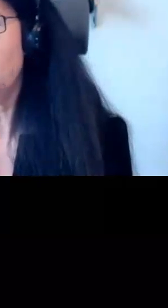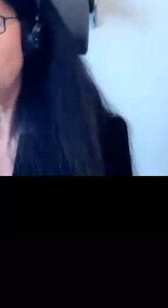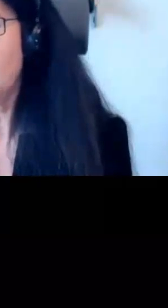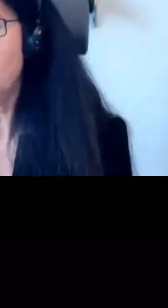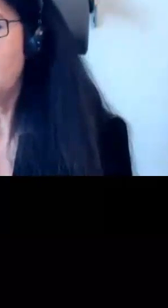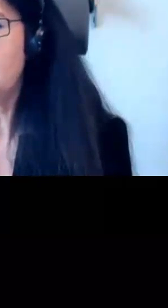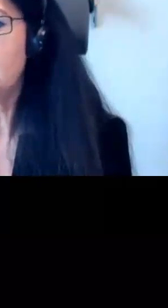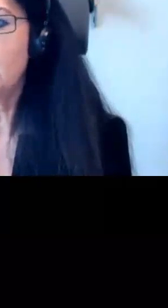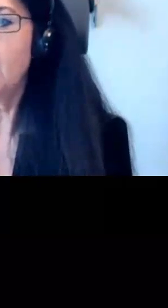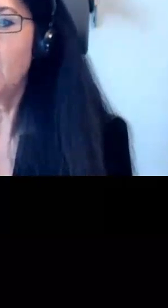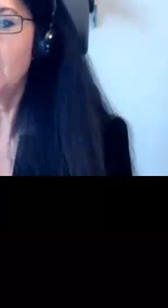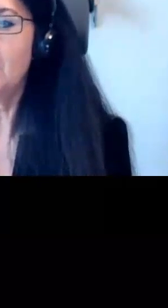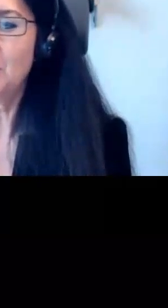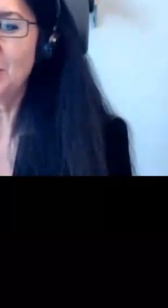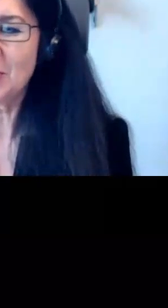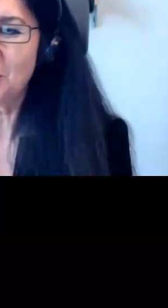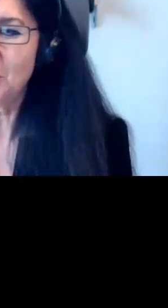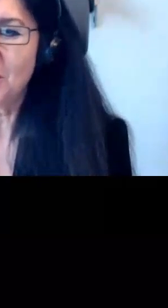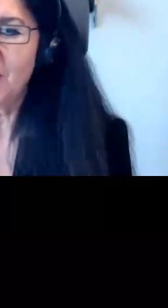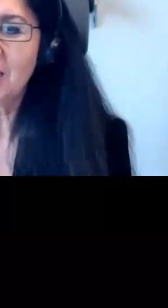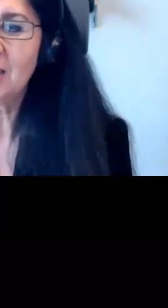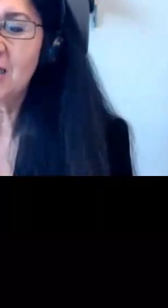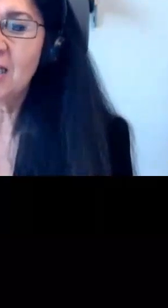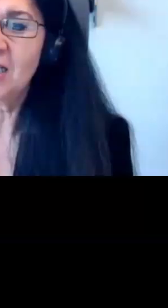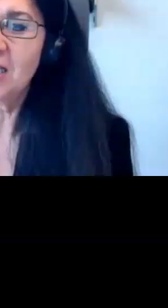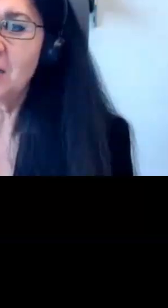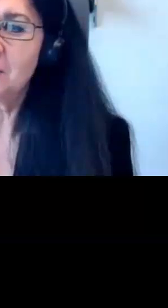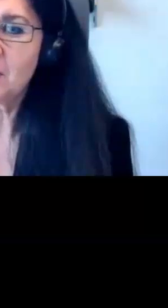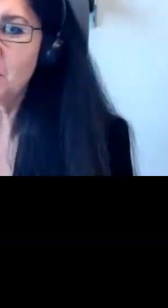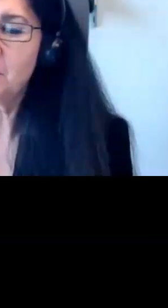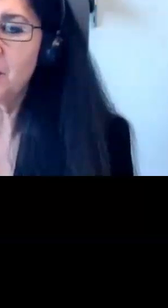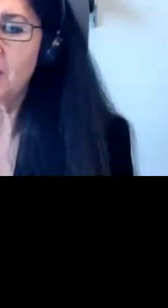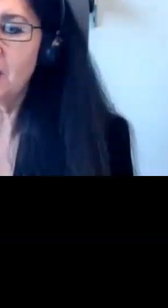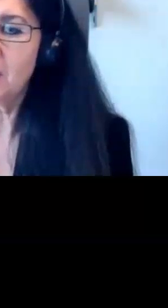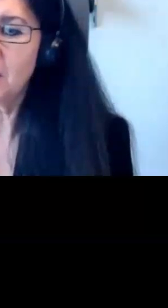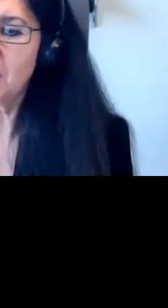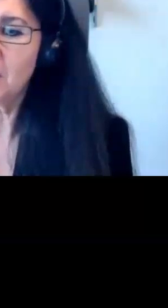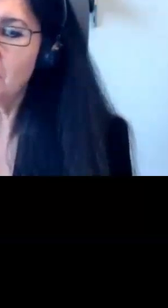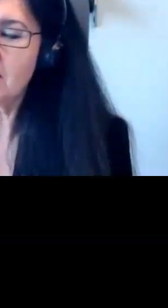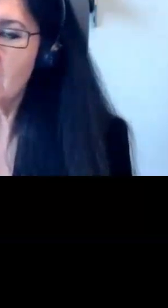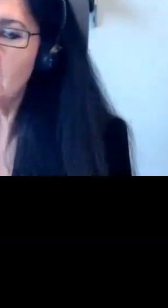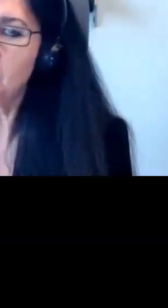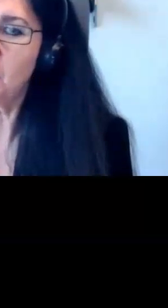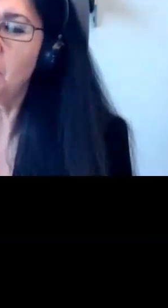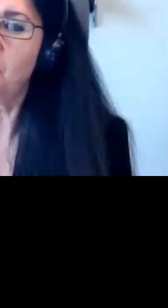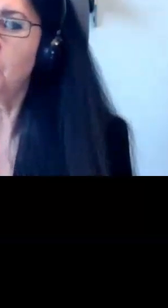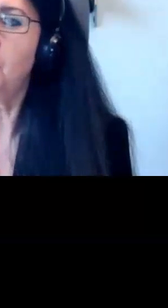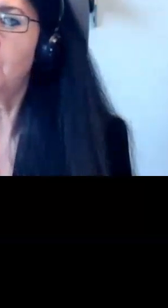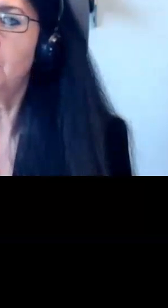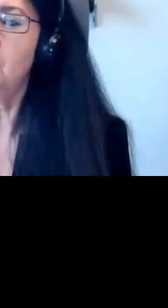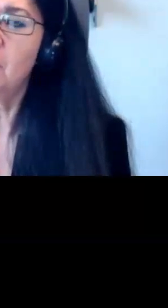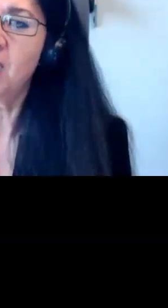course, COVID happened and put a stop to all of that. So you will see a little bit of